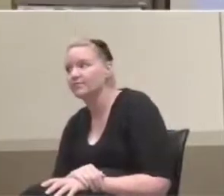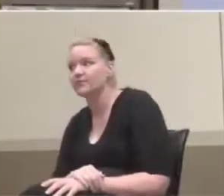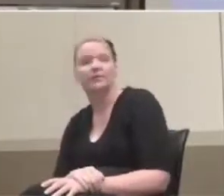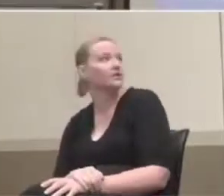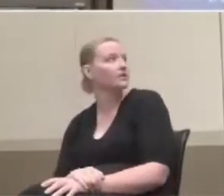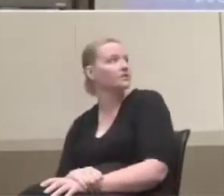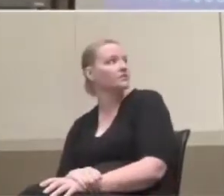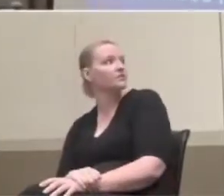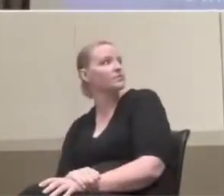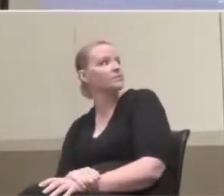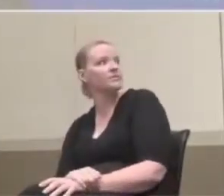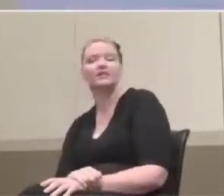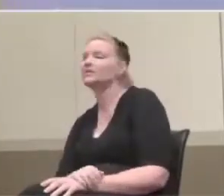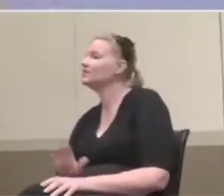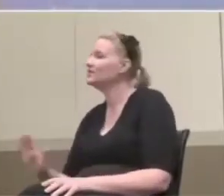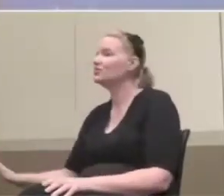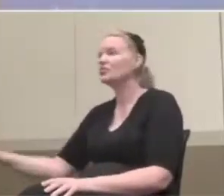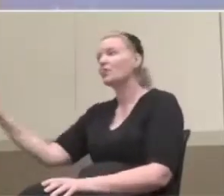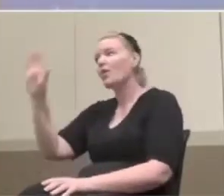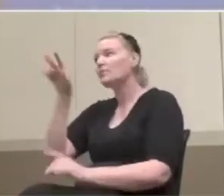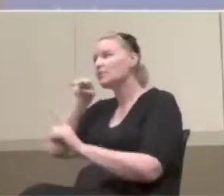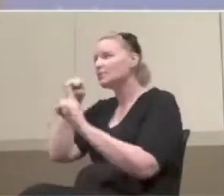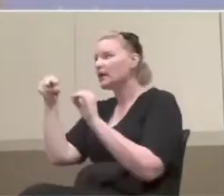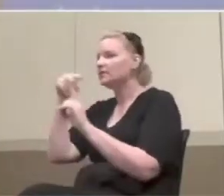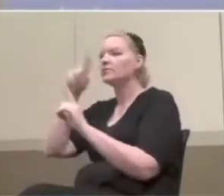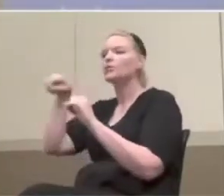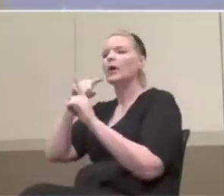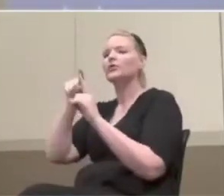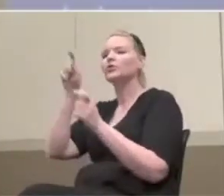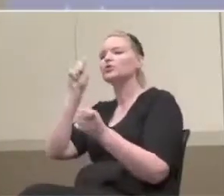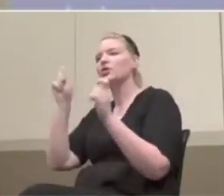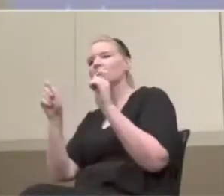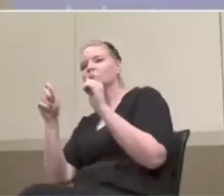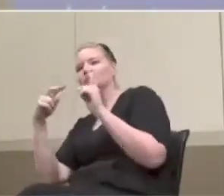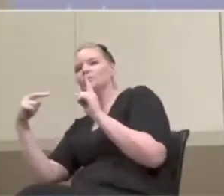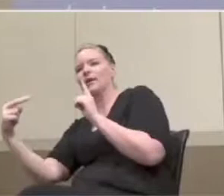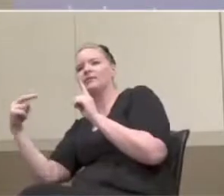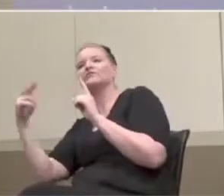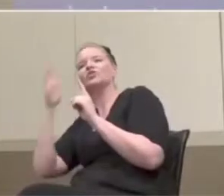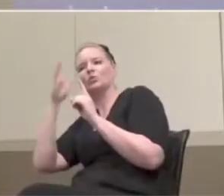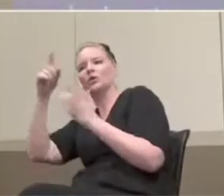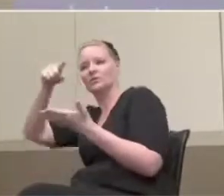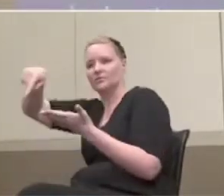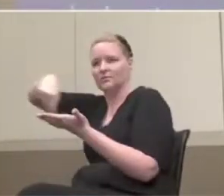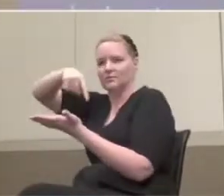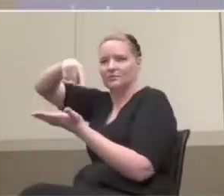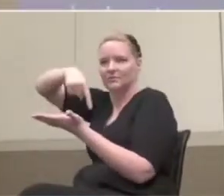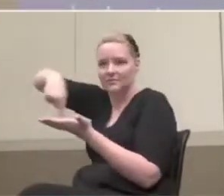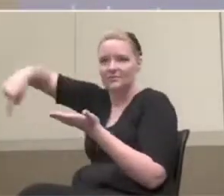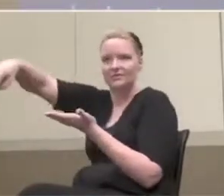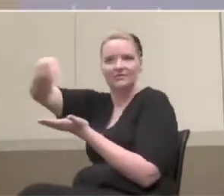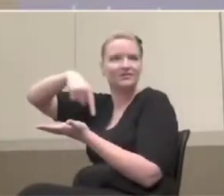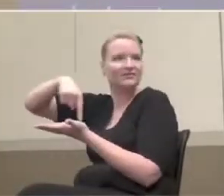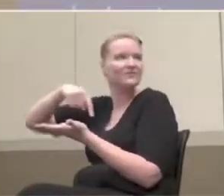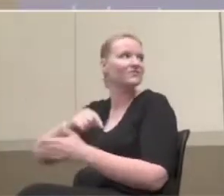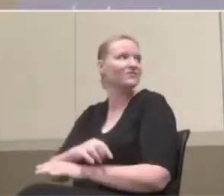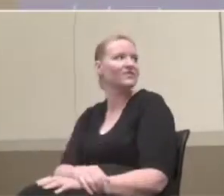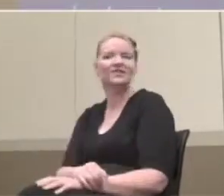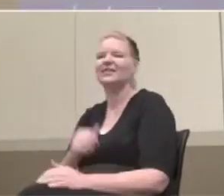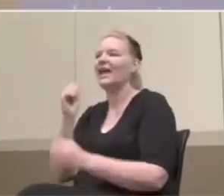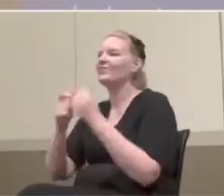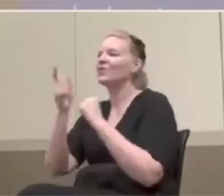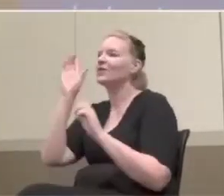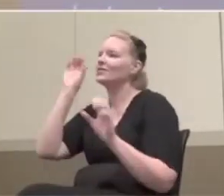to do with your perspective. When you shift your perspective, then she moves the other direction. I see heads tilting this way.